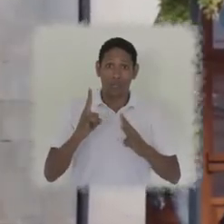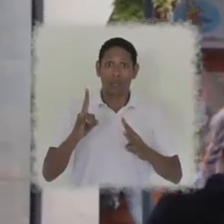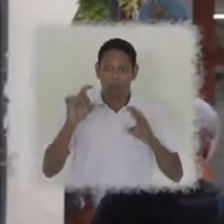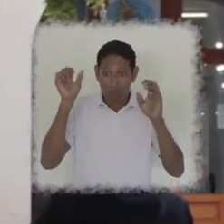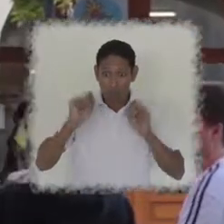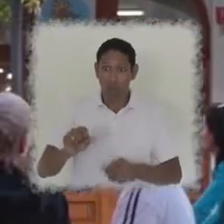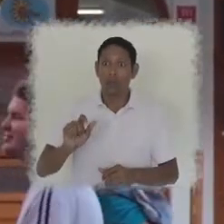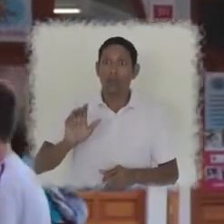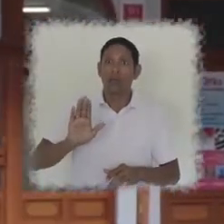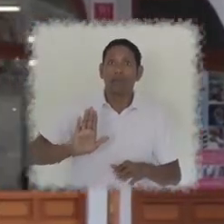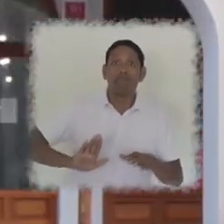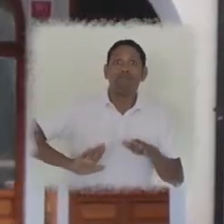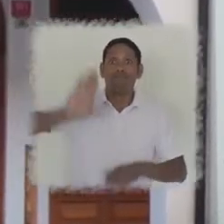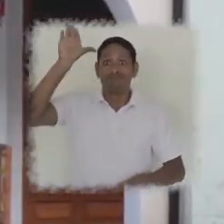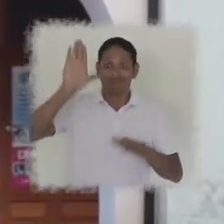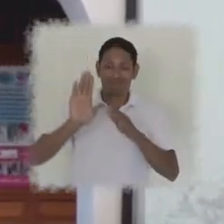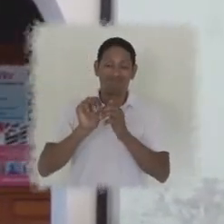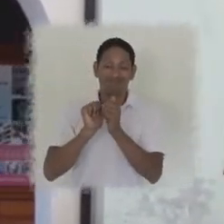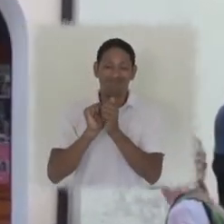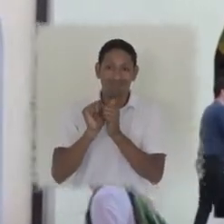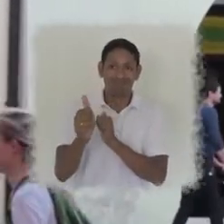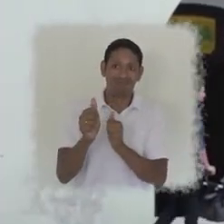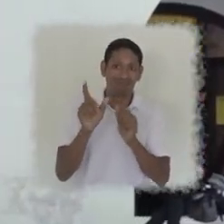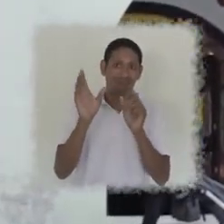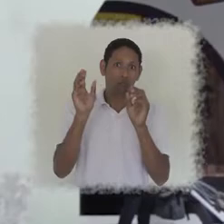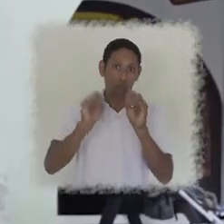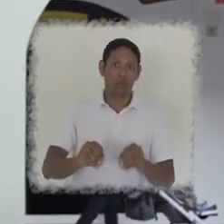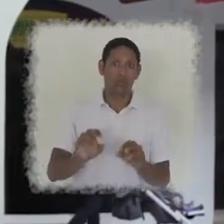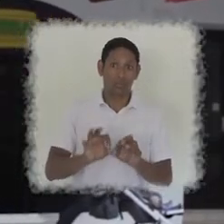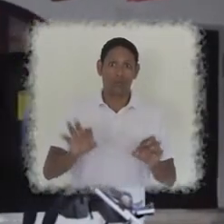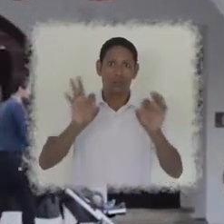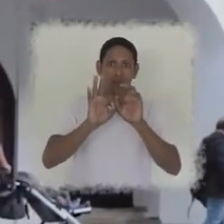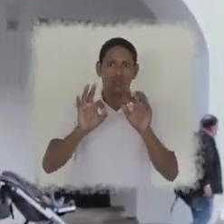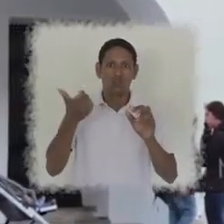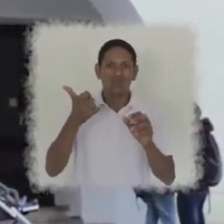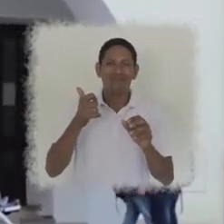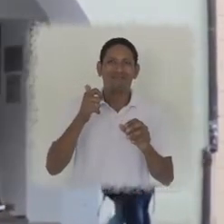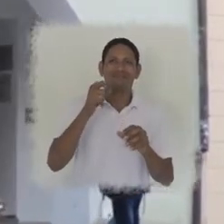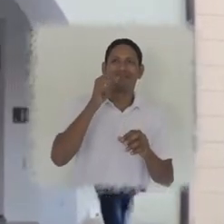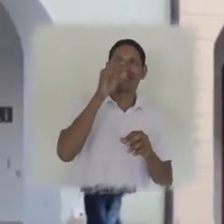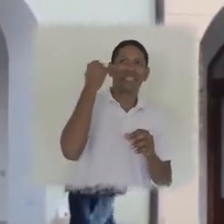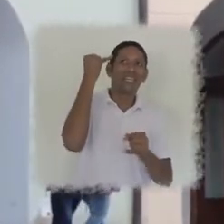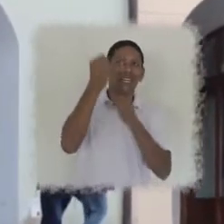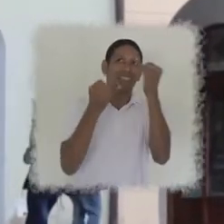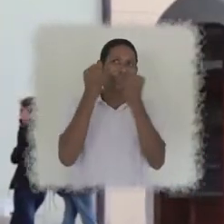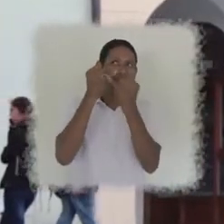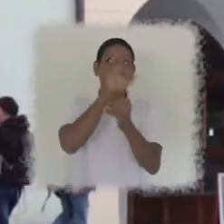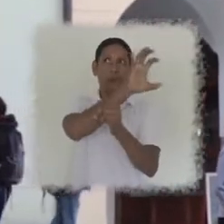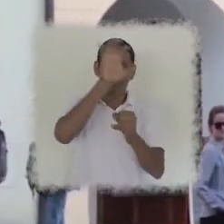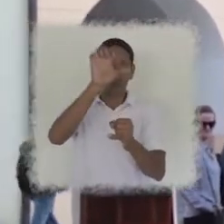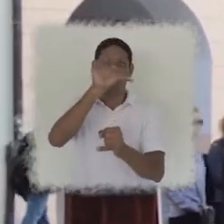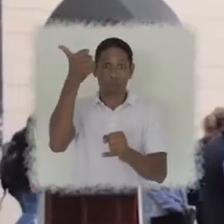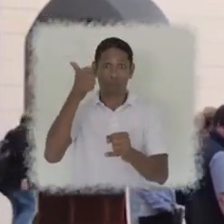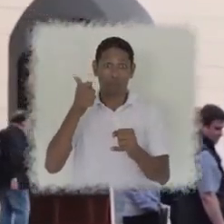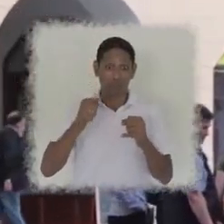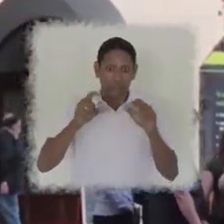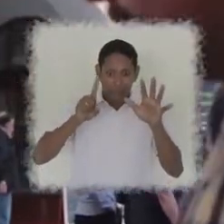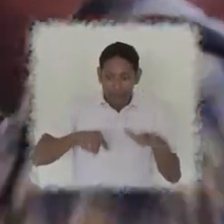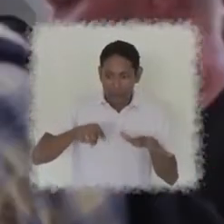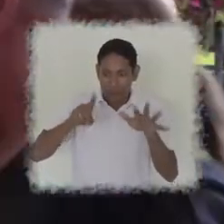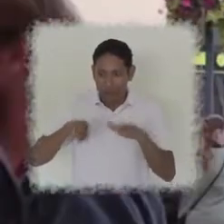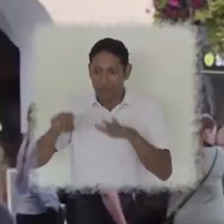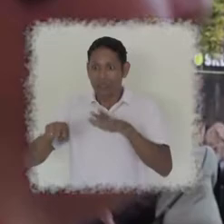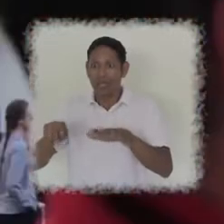Magdalena para que participen de las convocatorias de conexión global realizada por la Oficina de Relaciones Internacionales cada semestre.